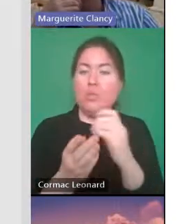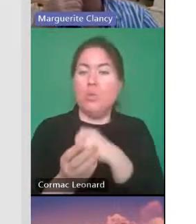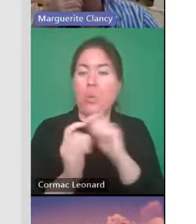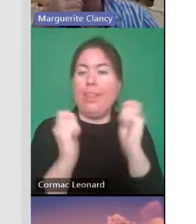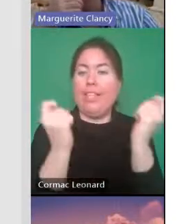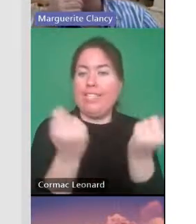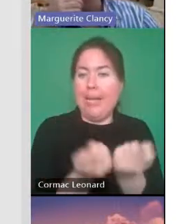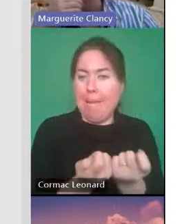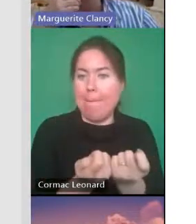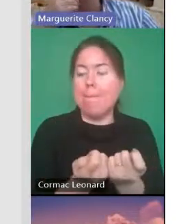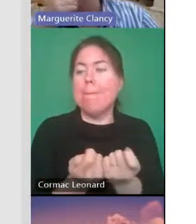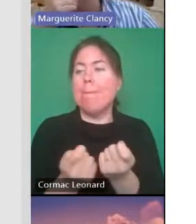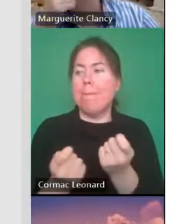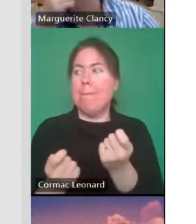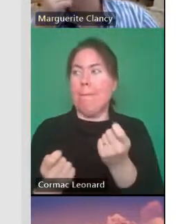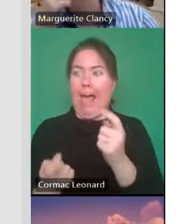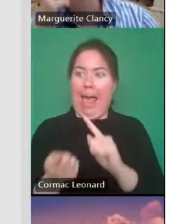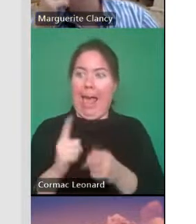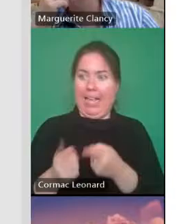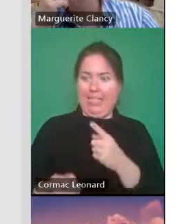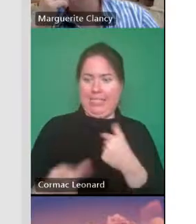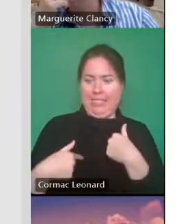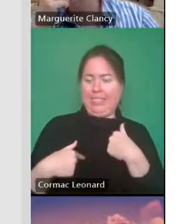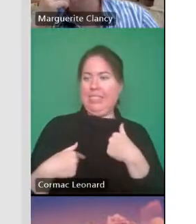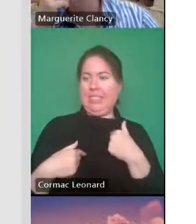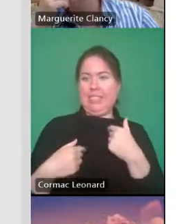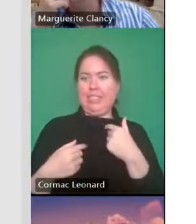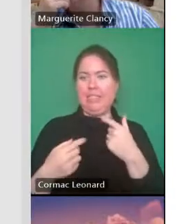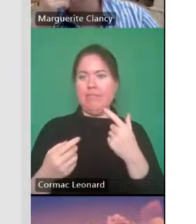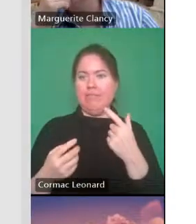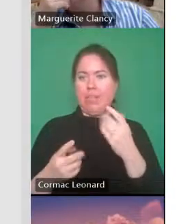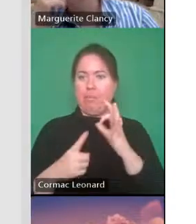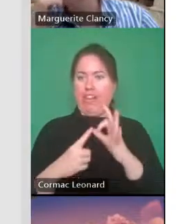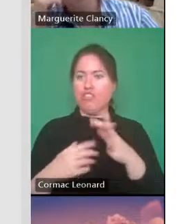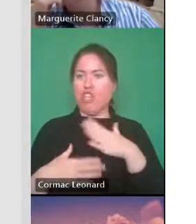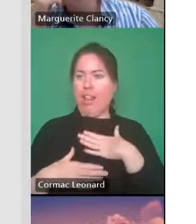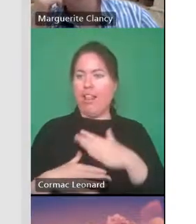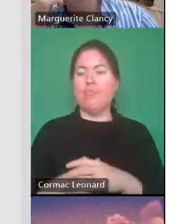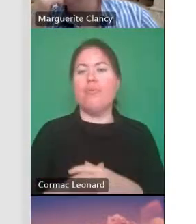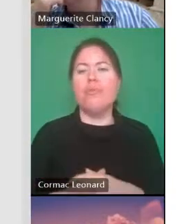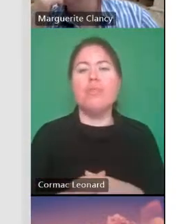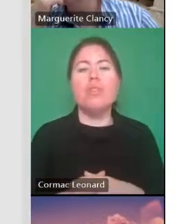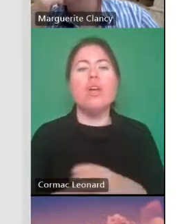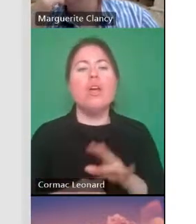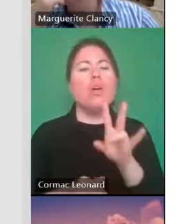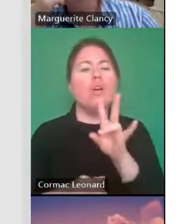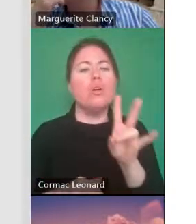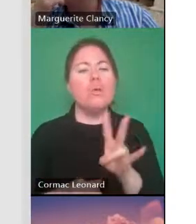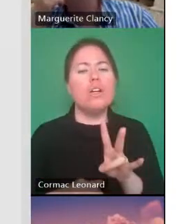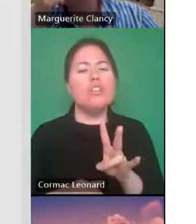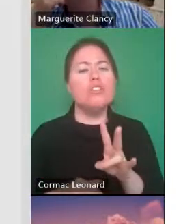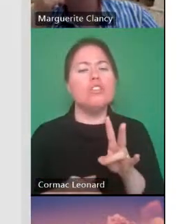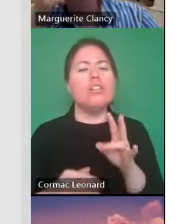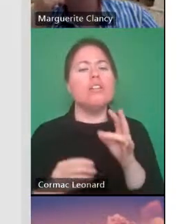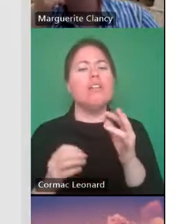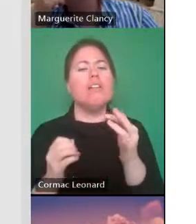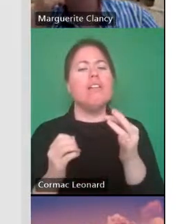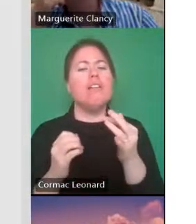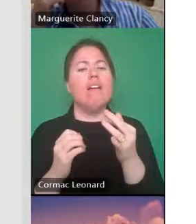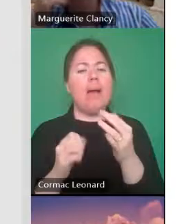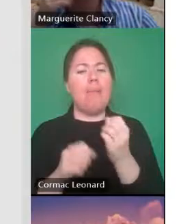in that capacity. Yeah. Marguerite, there's a question in there for Aideen about creating a log-on account from